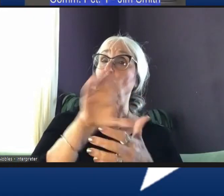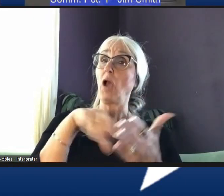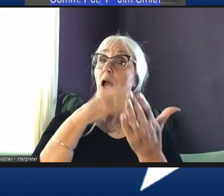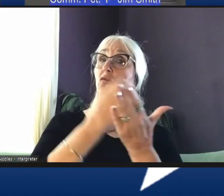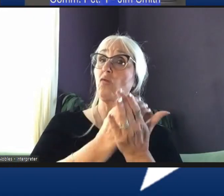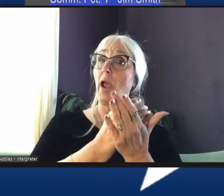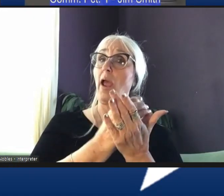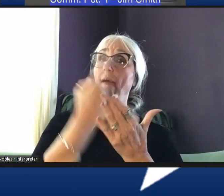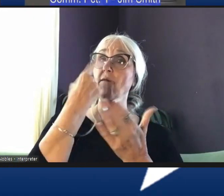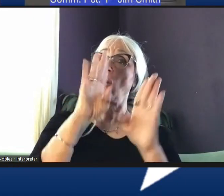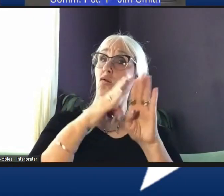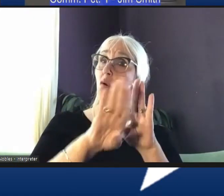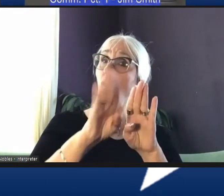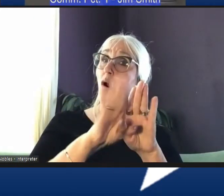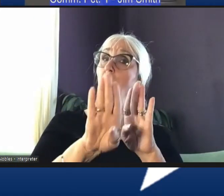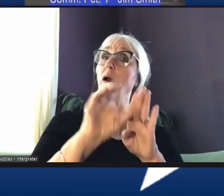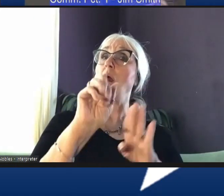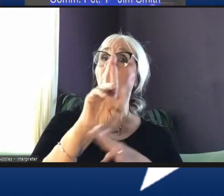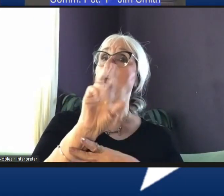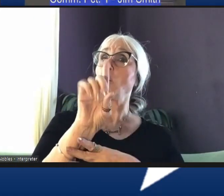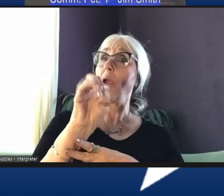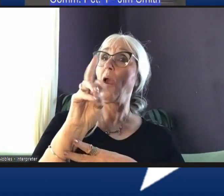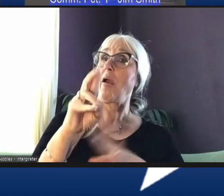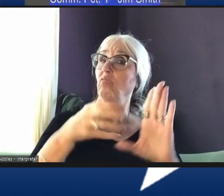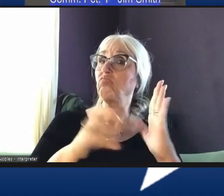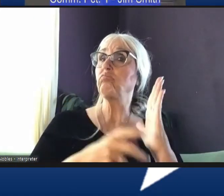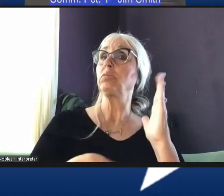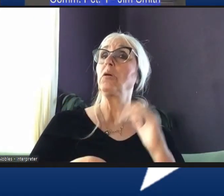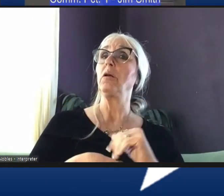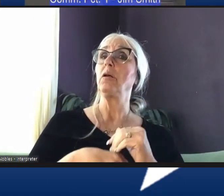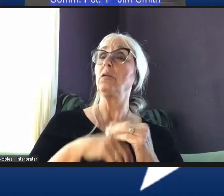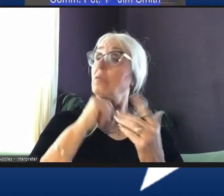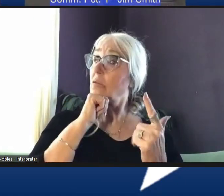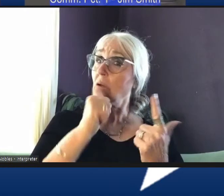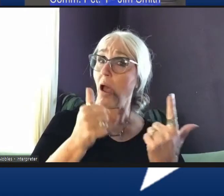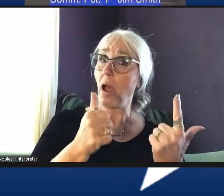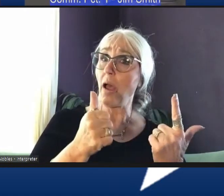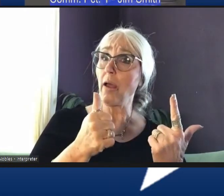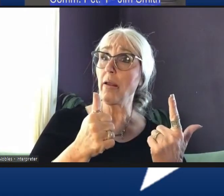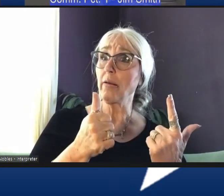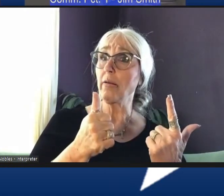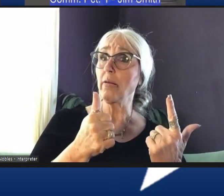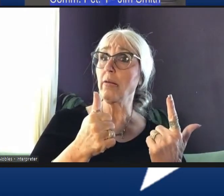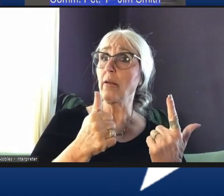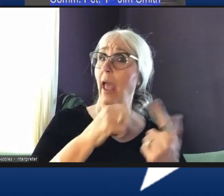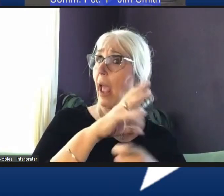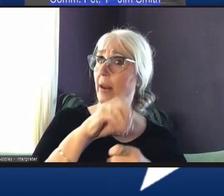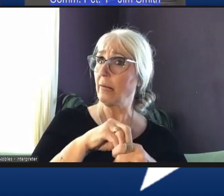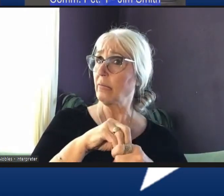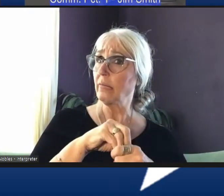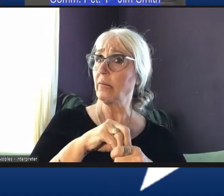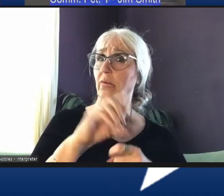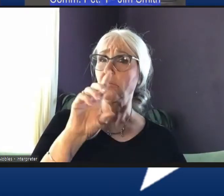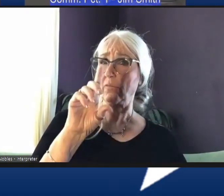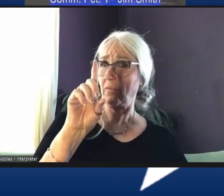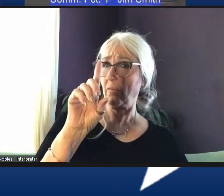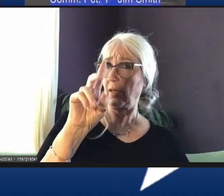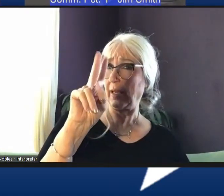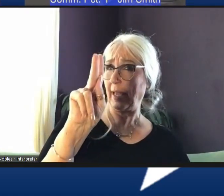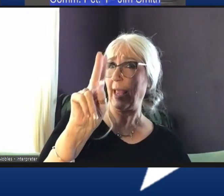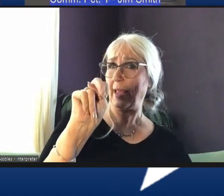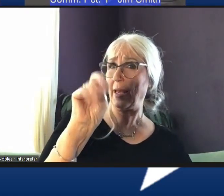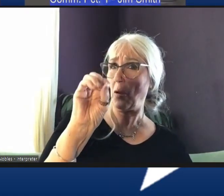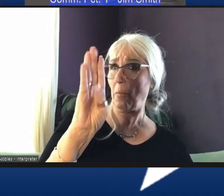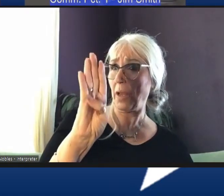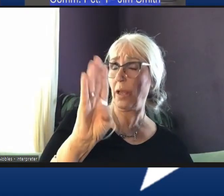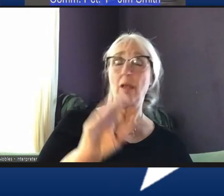doors and hardware material did not take into consideration the doorknobs? That's correct.